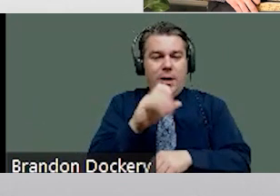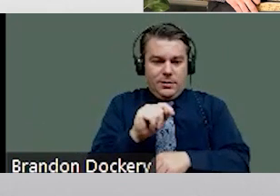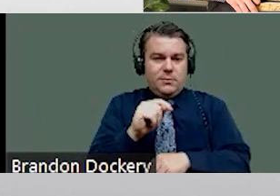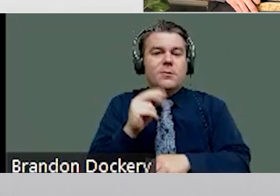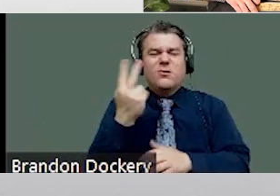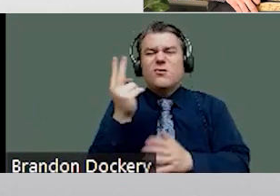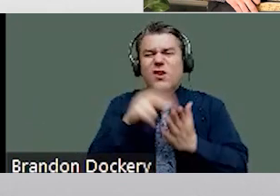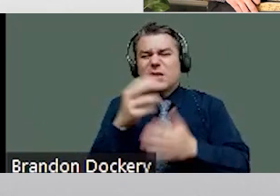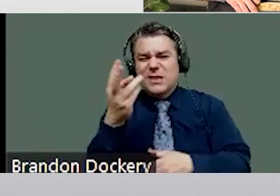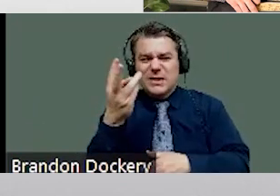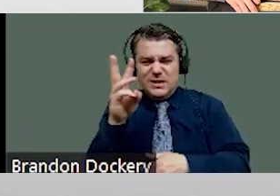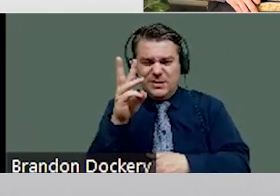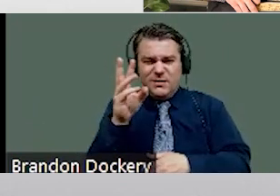good